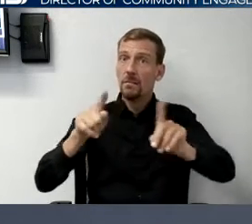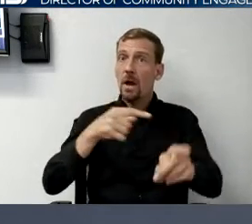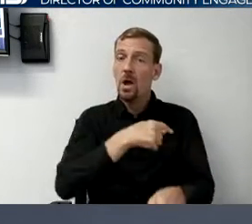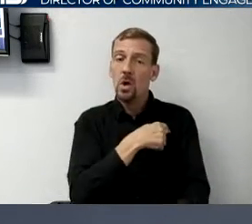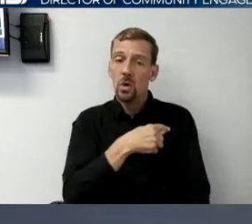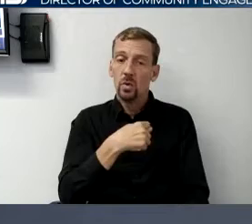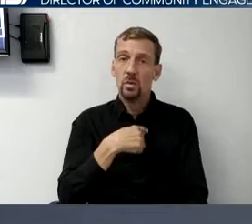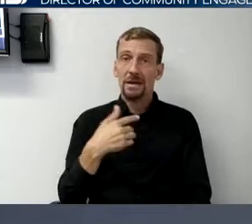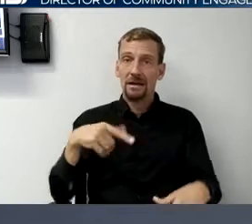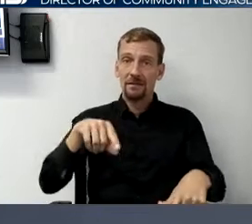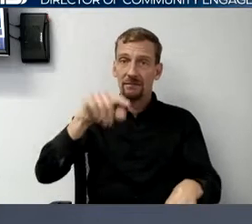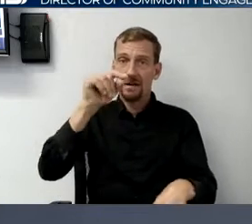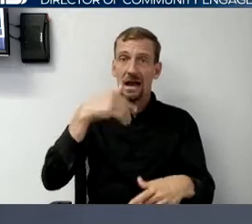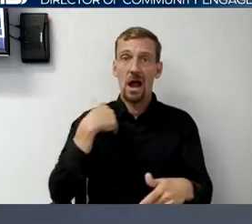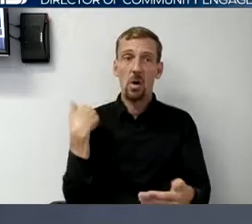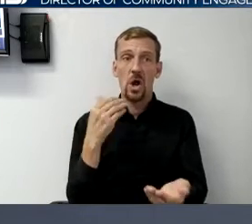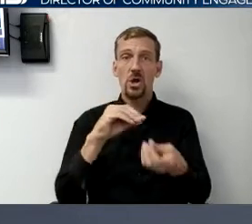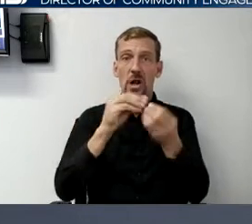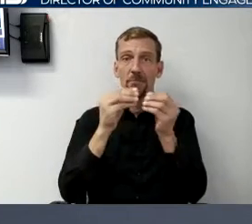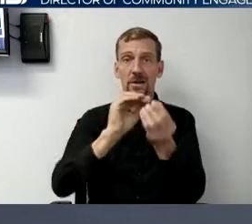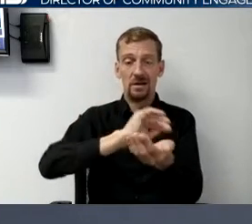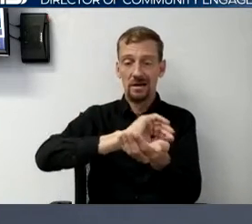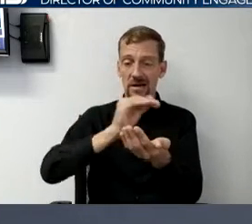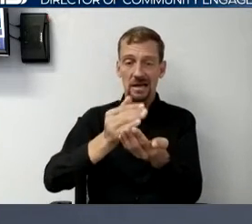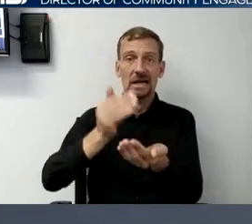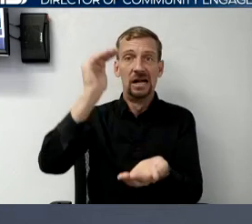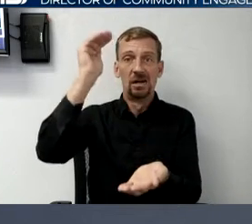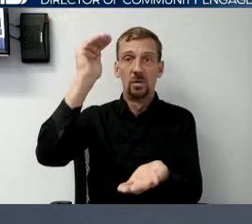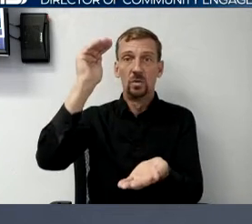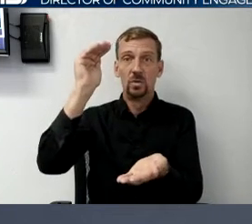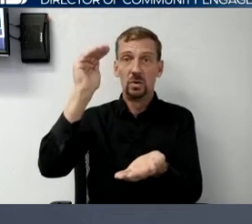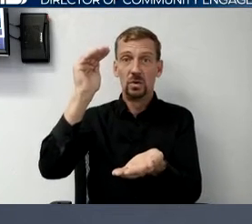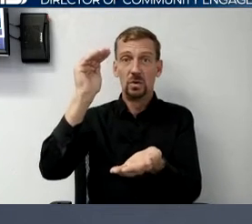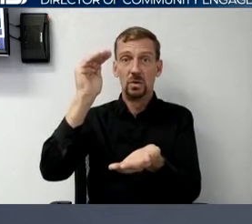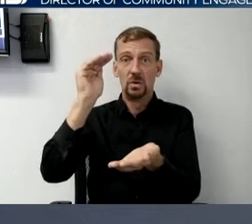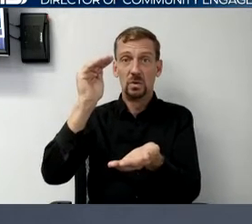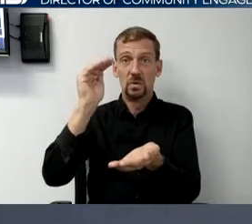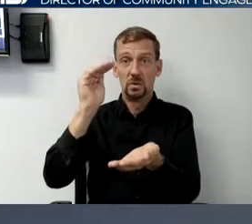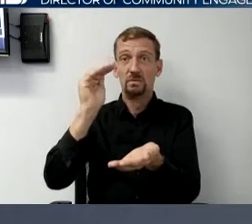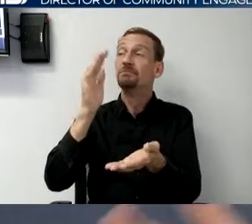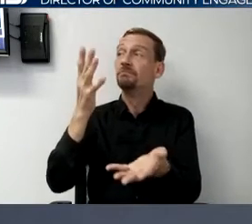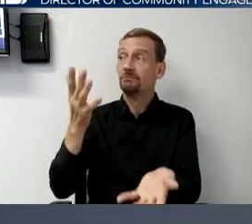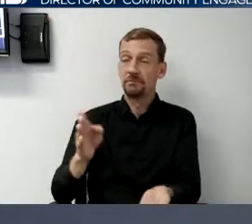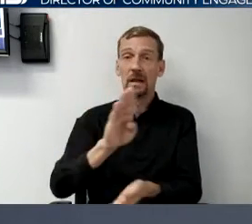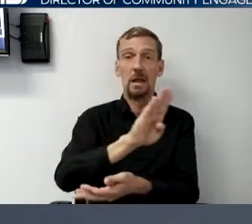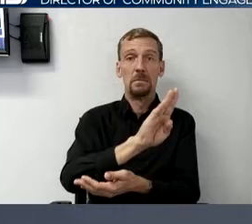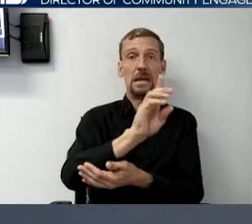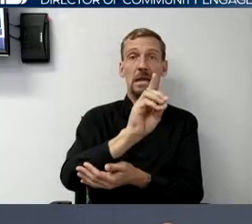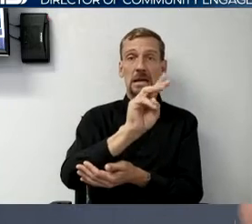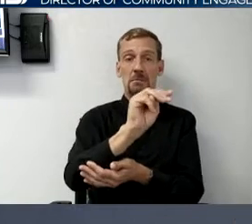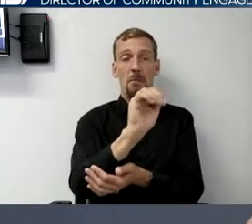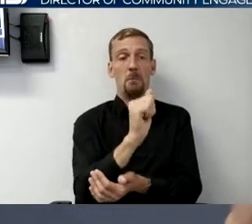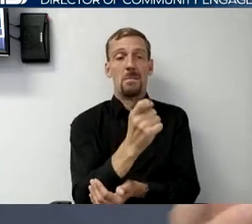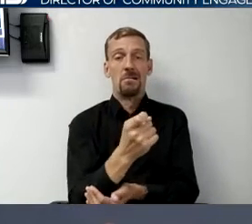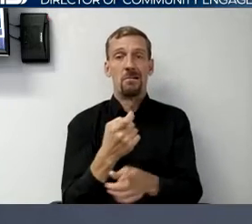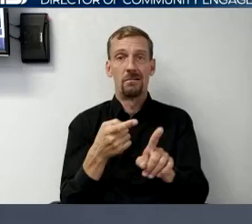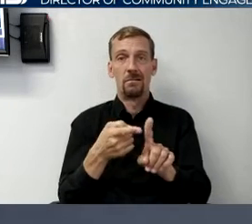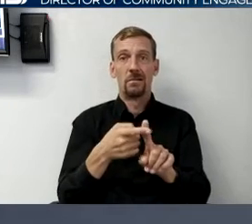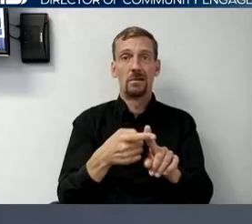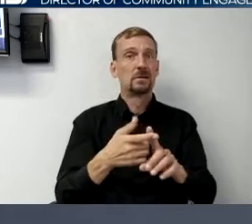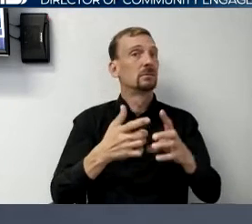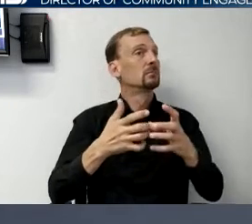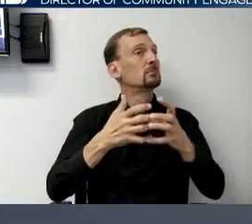that our inventory levels are really starting to fall, as BD Max has had